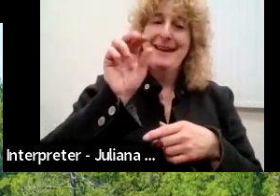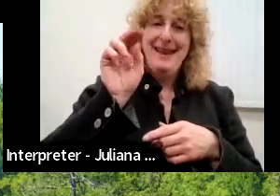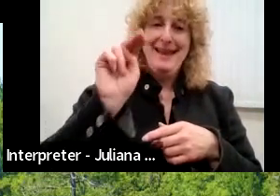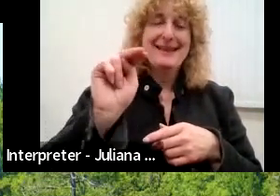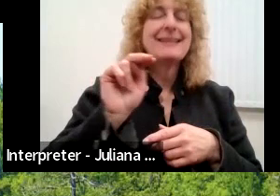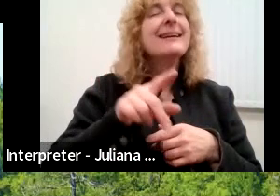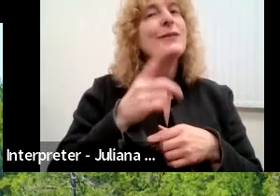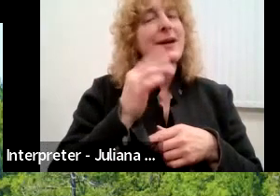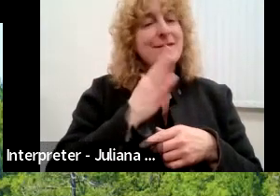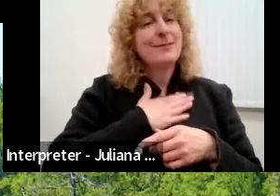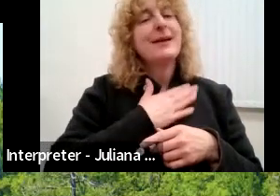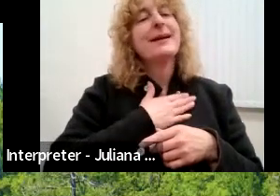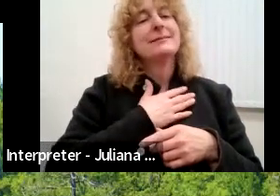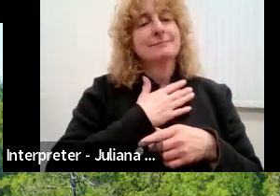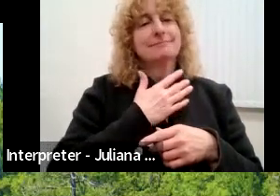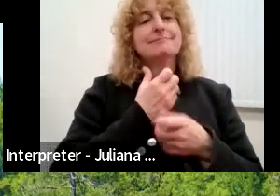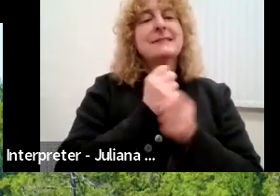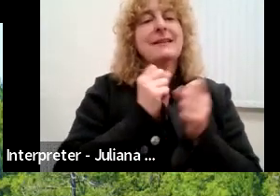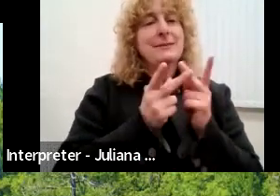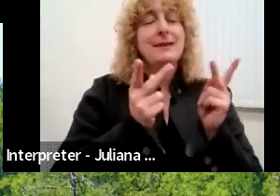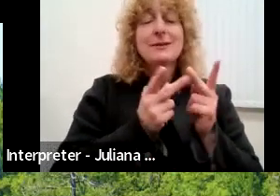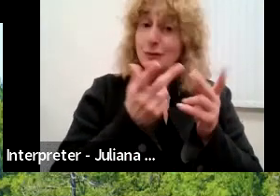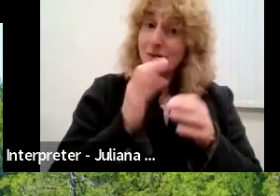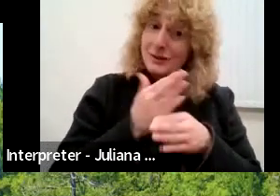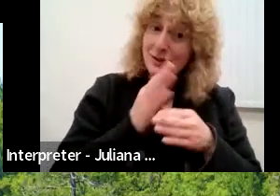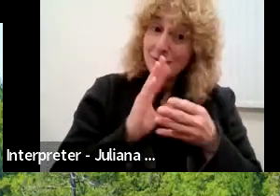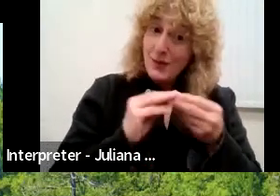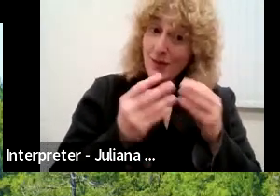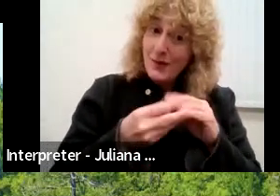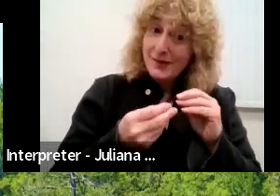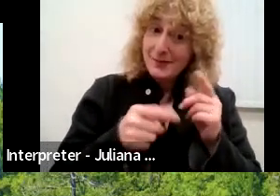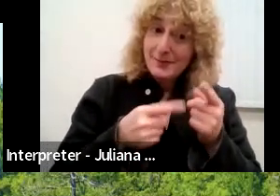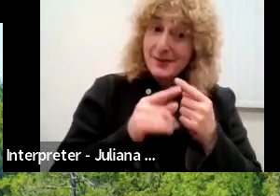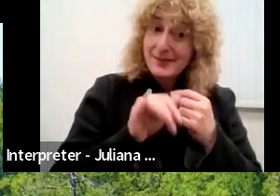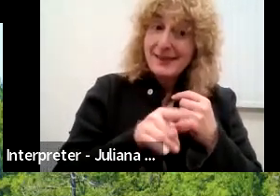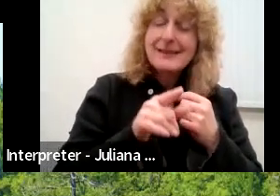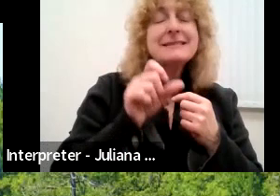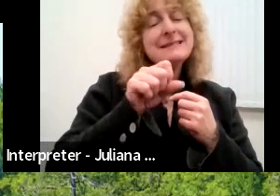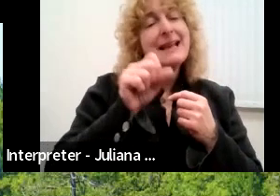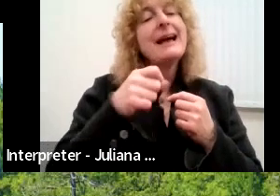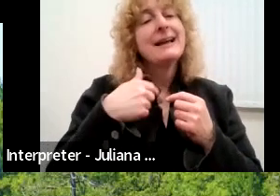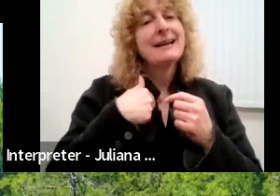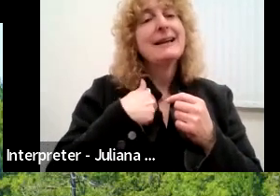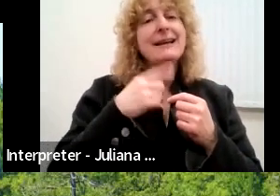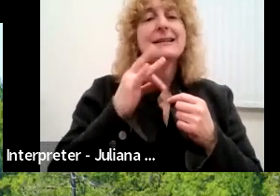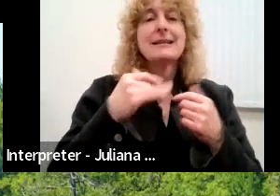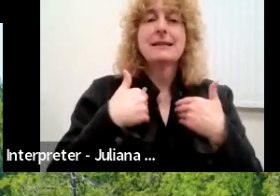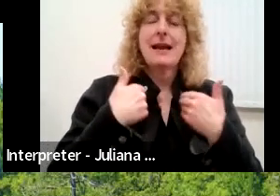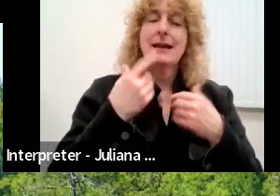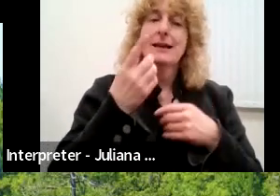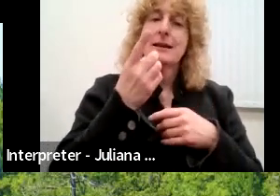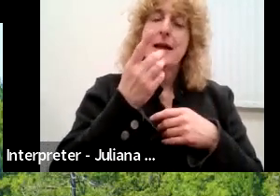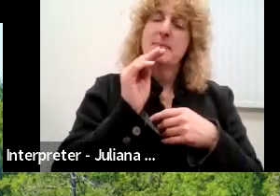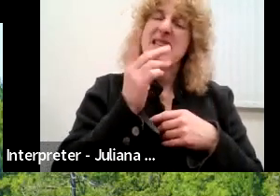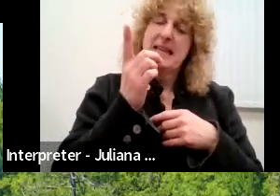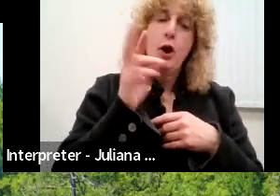Yep. Yep. Do you want to share the story behind it? Yeah, so I did EMDR therapy to help